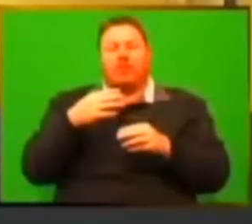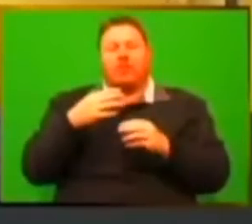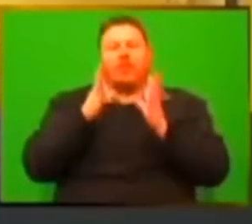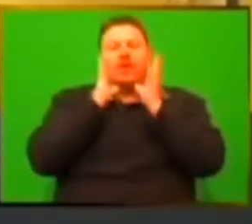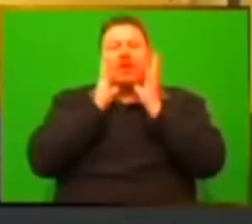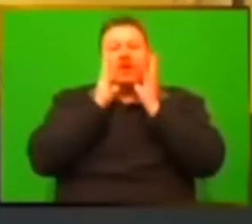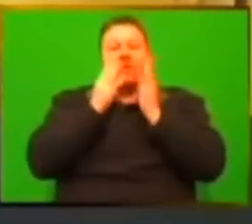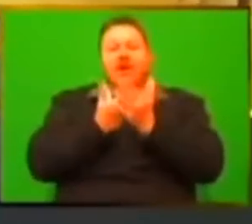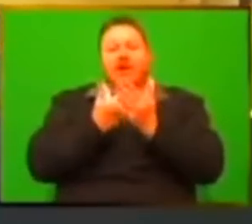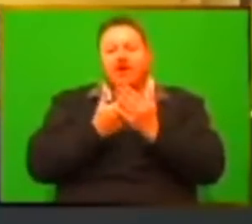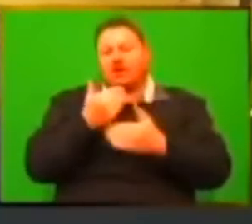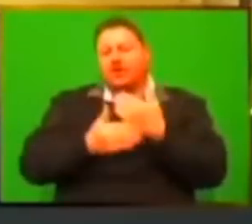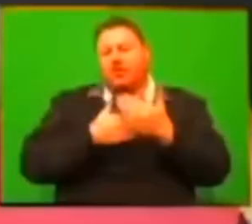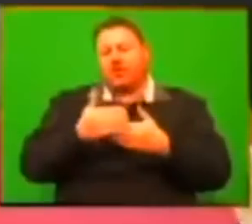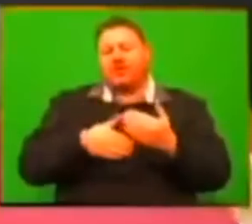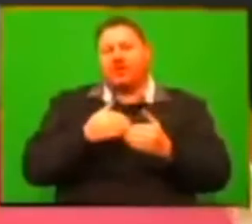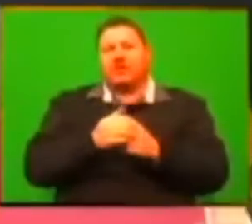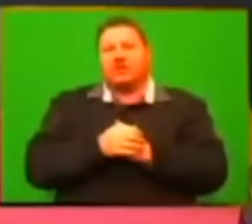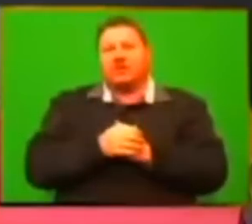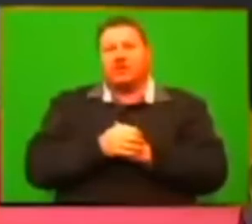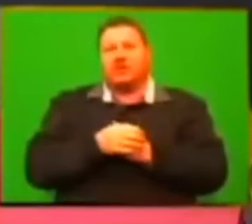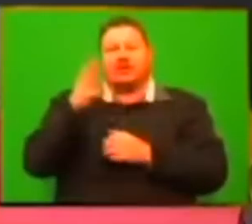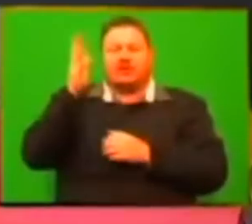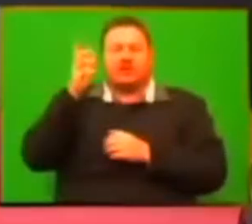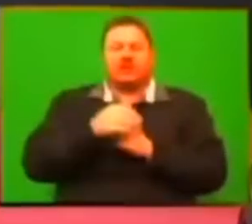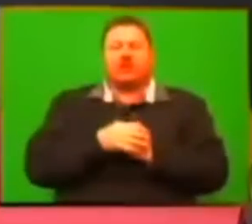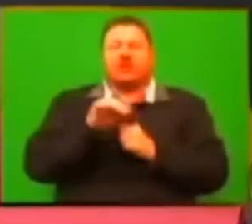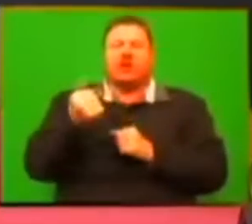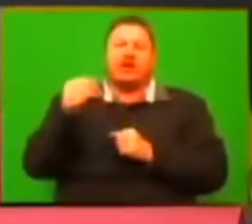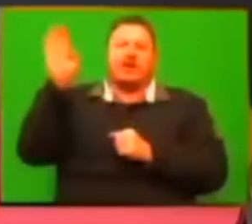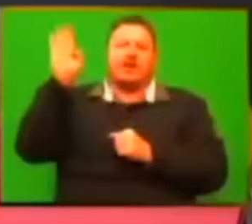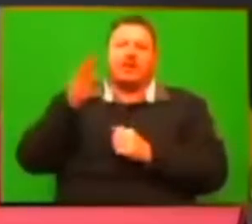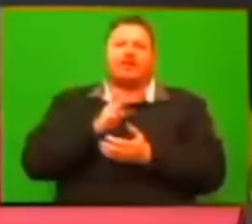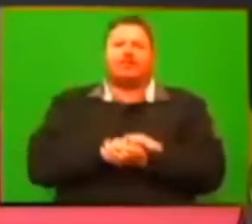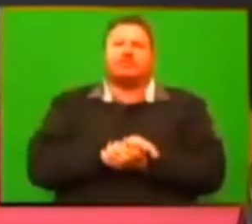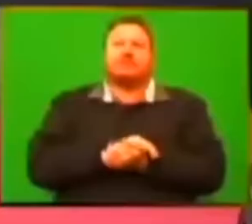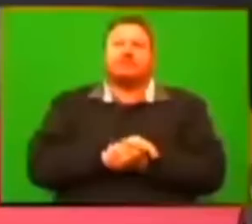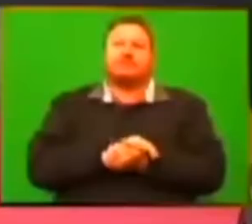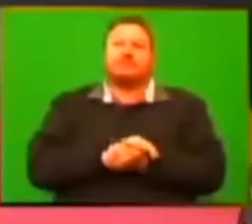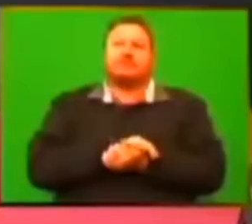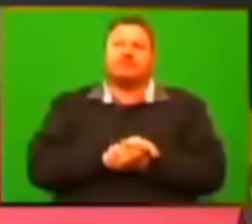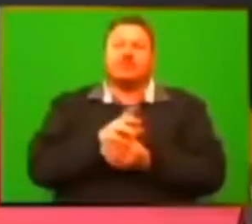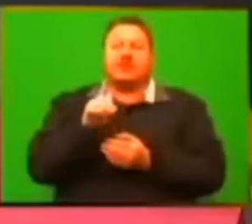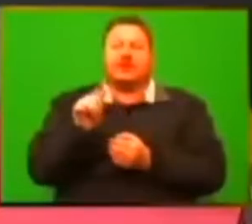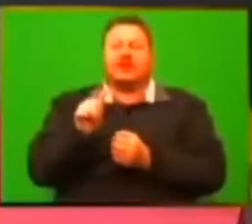then proceed with your speech? I see there's another point of order that's been raised on